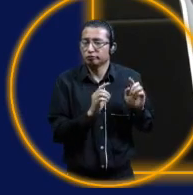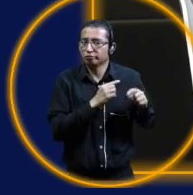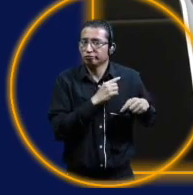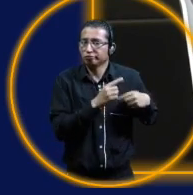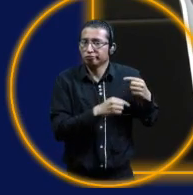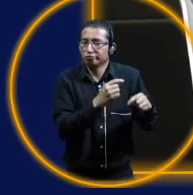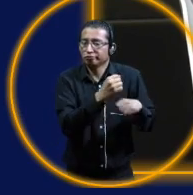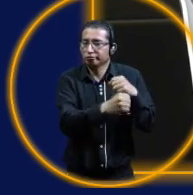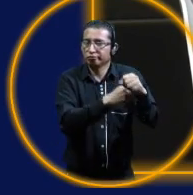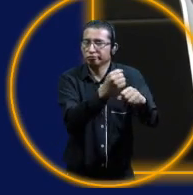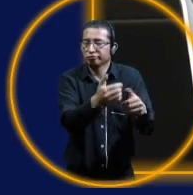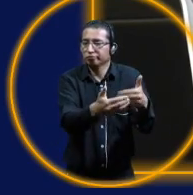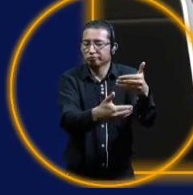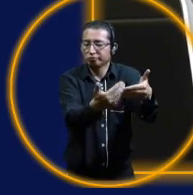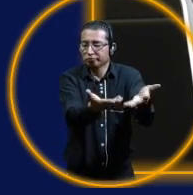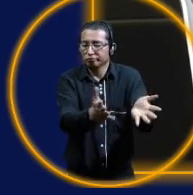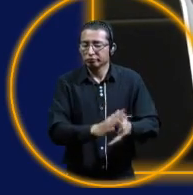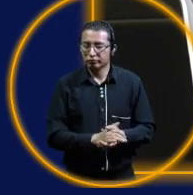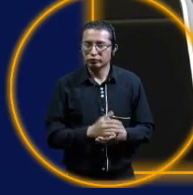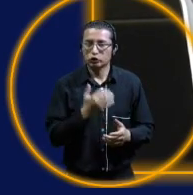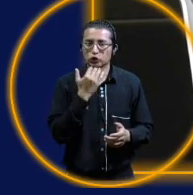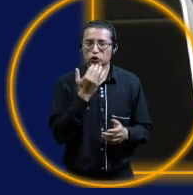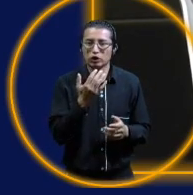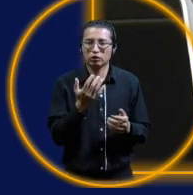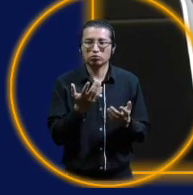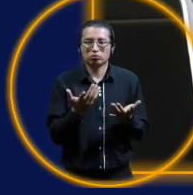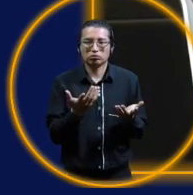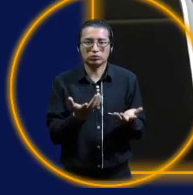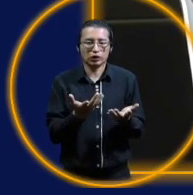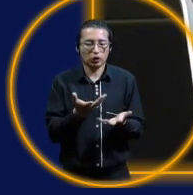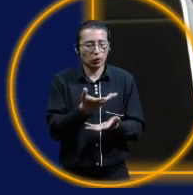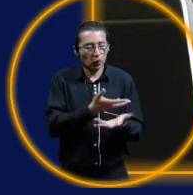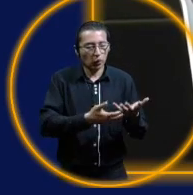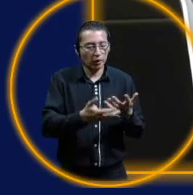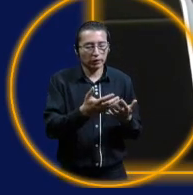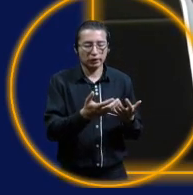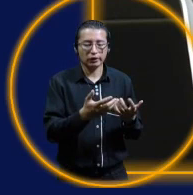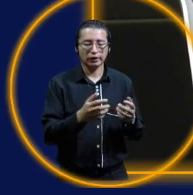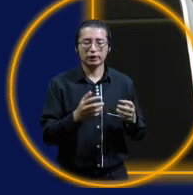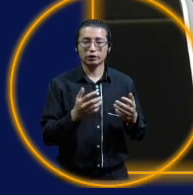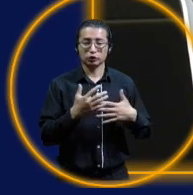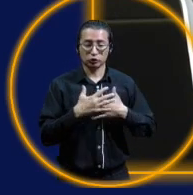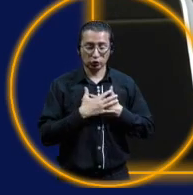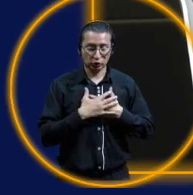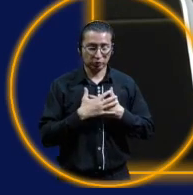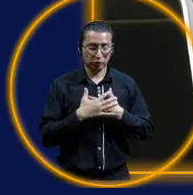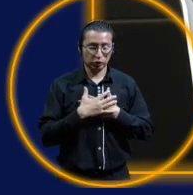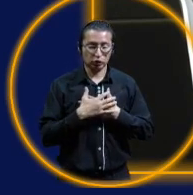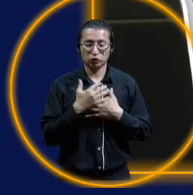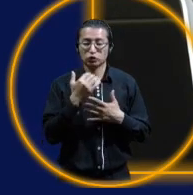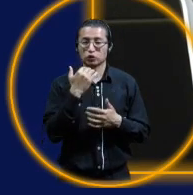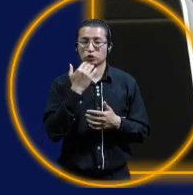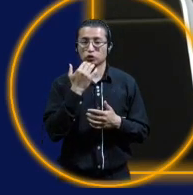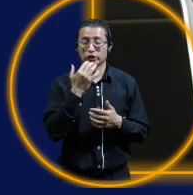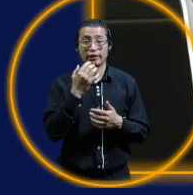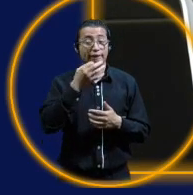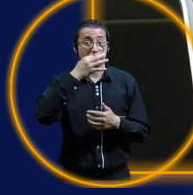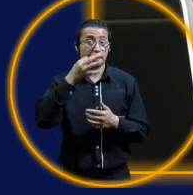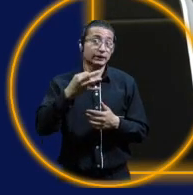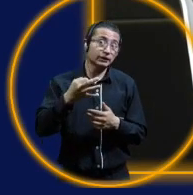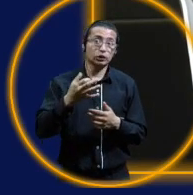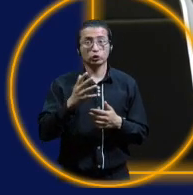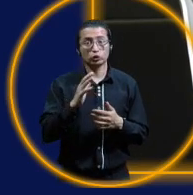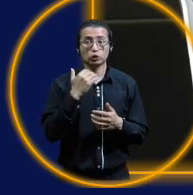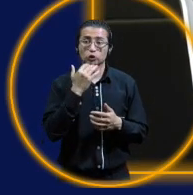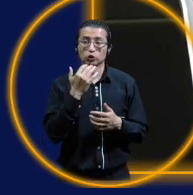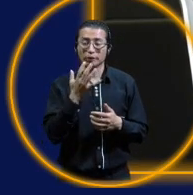shared memes and like humor. I don't know if this is actually happening. I do feel like